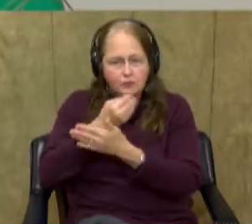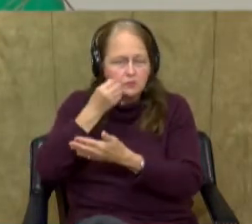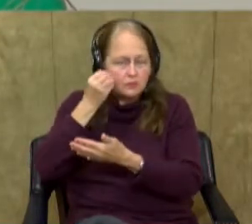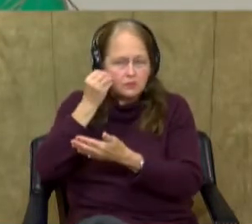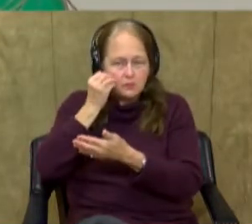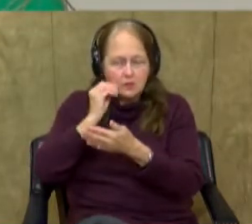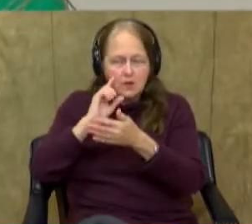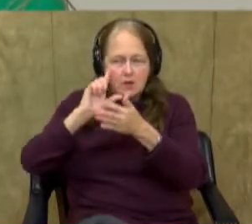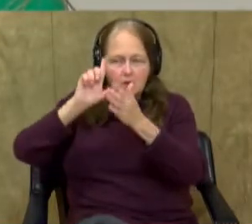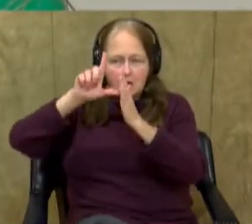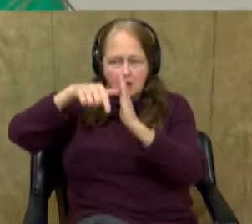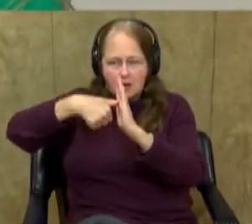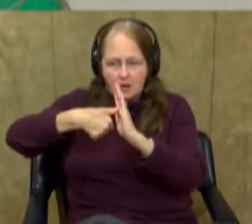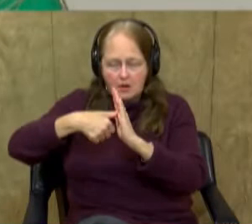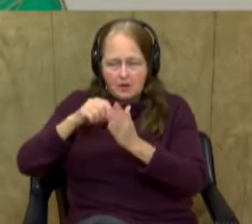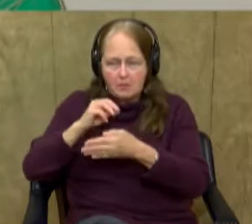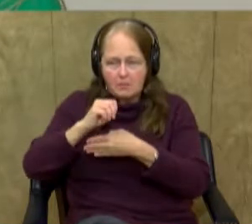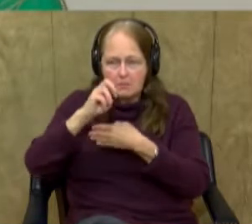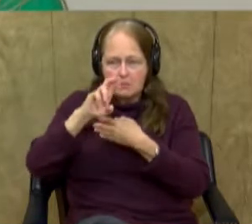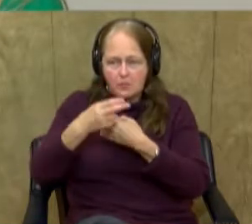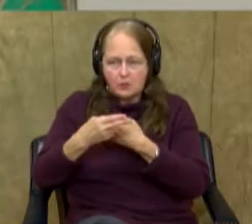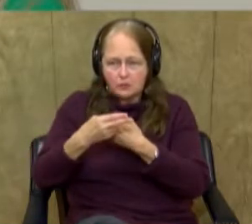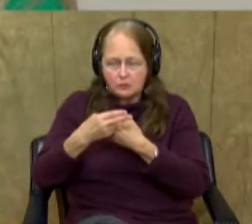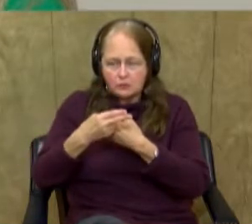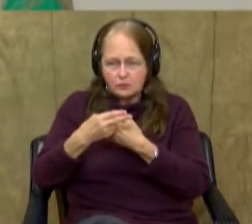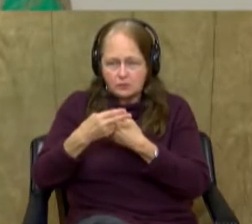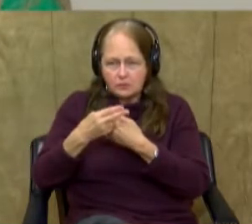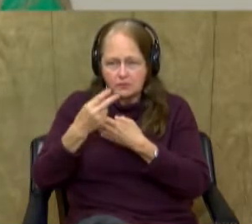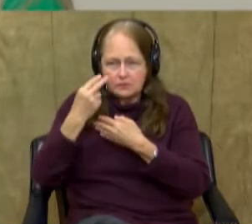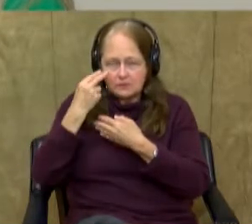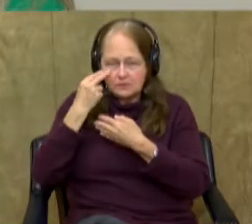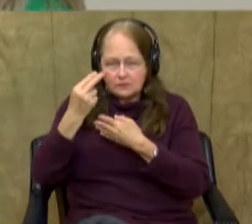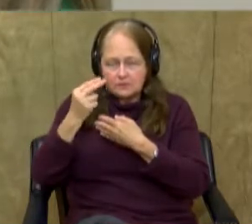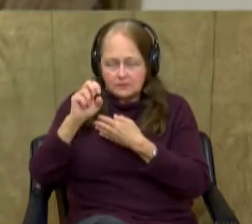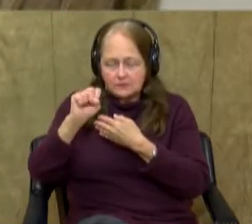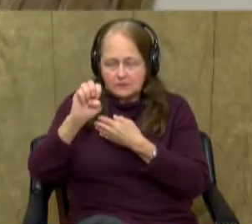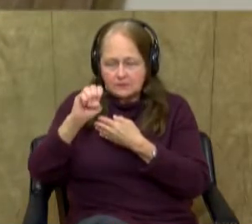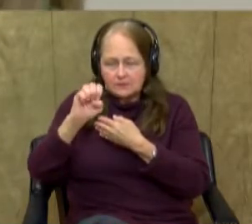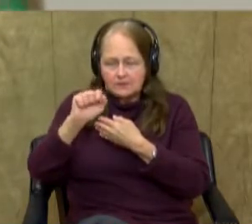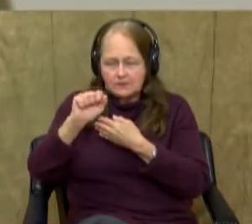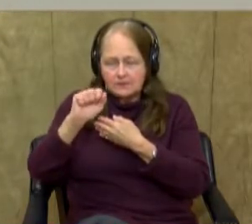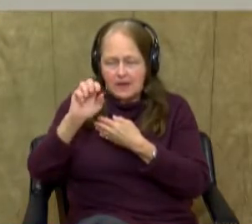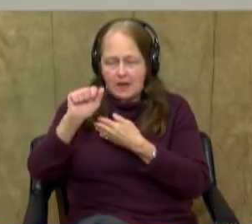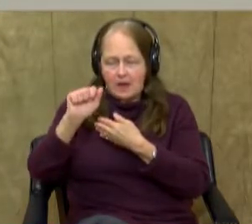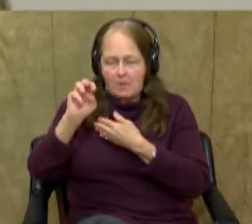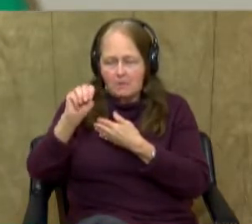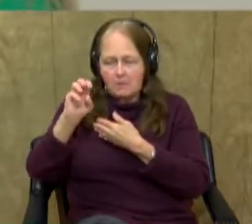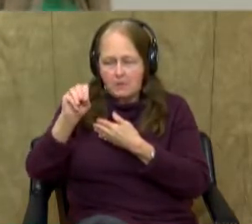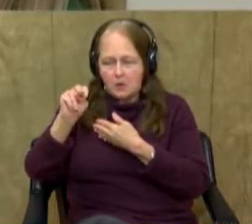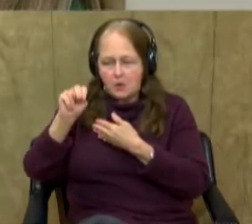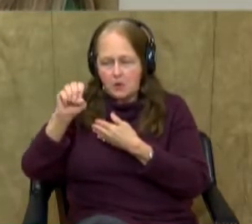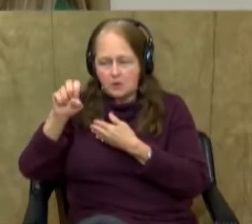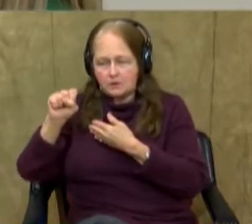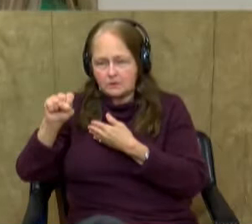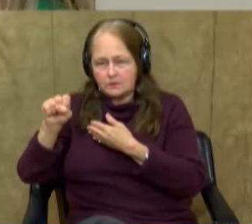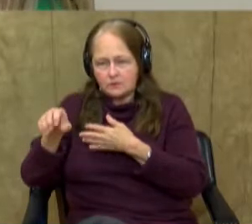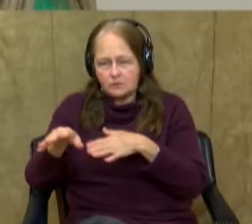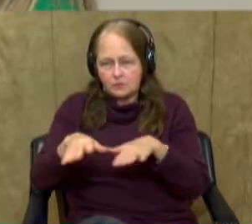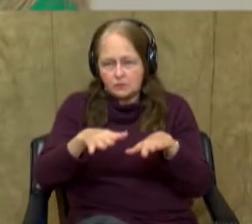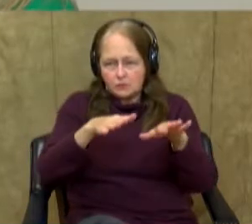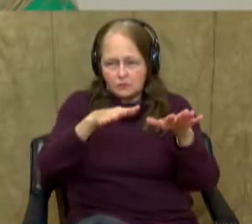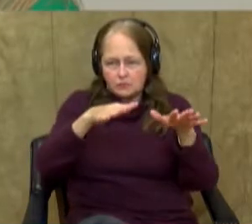In March, Hermit Crab met some sea anemones. They swayed gently back and forth in the